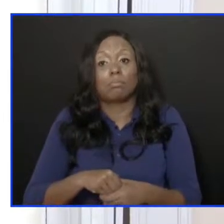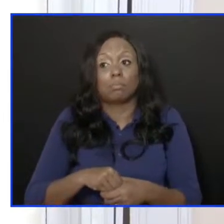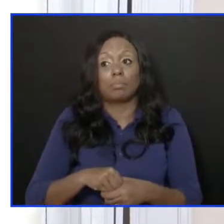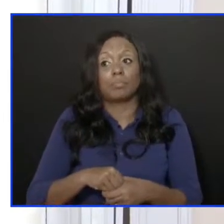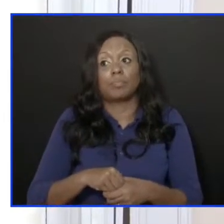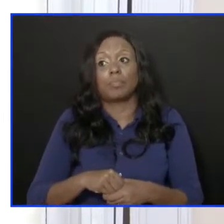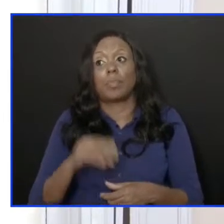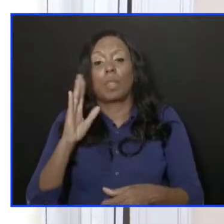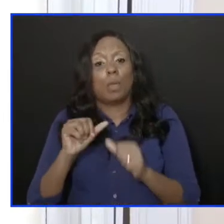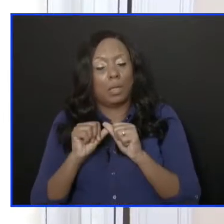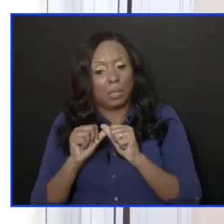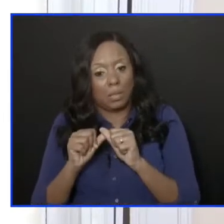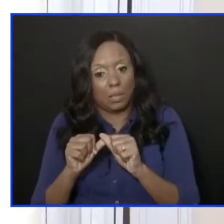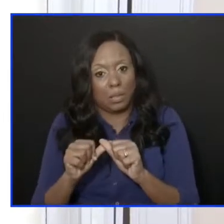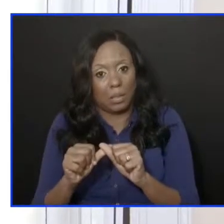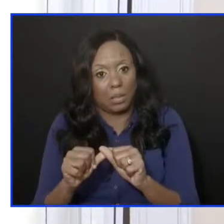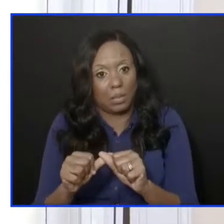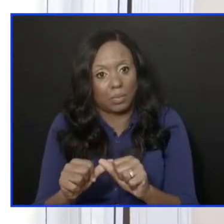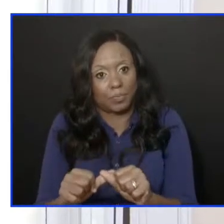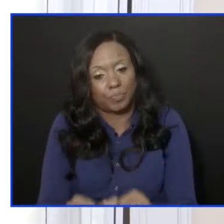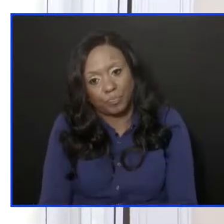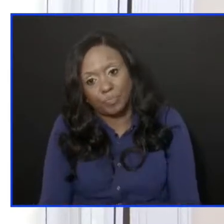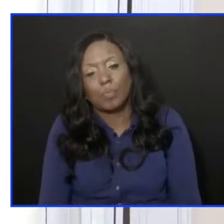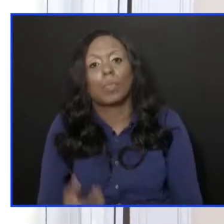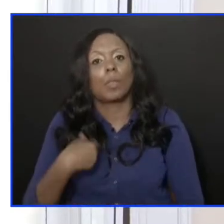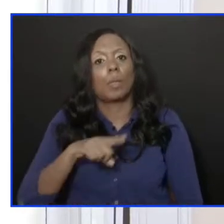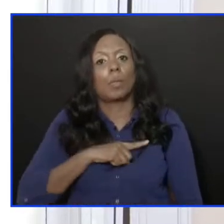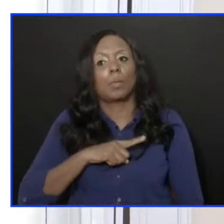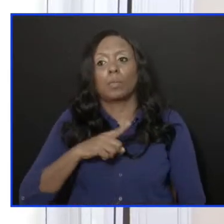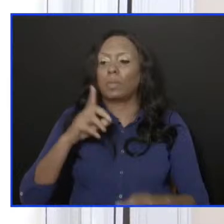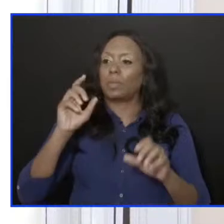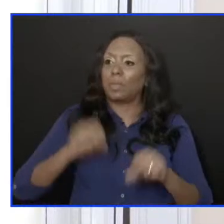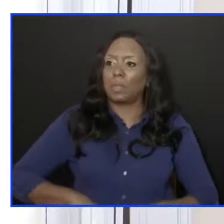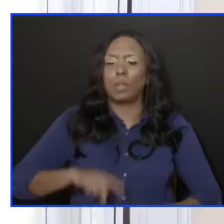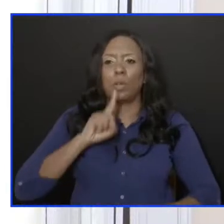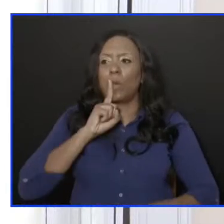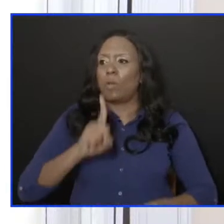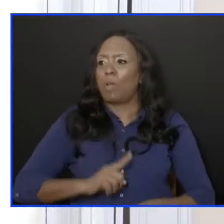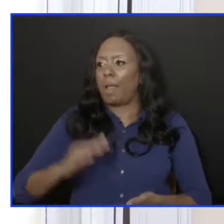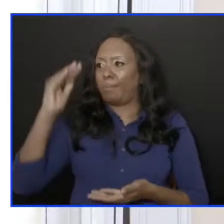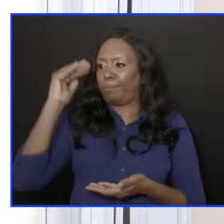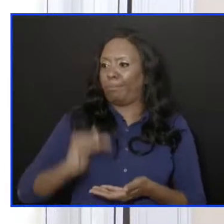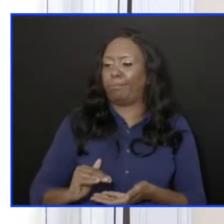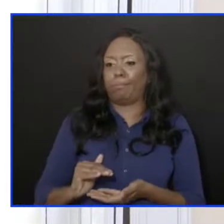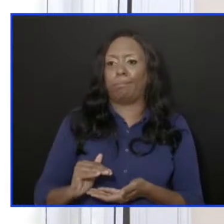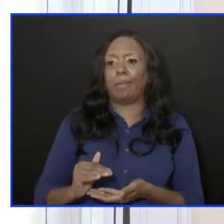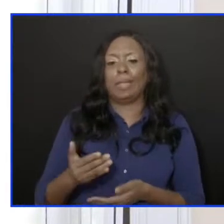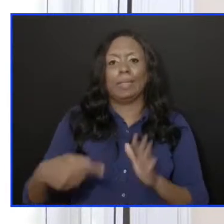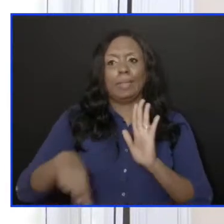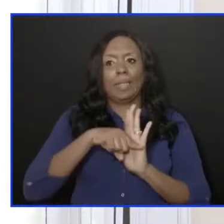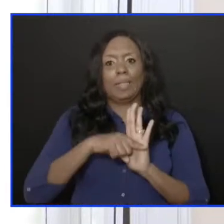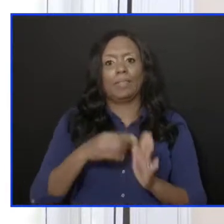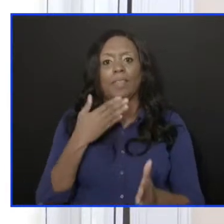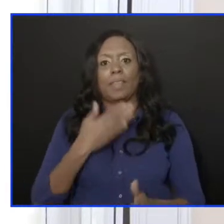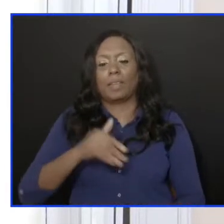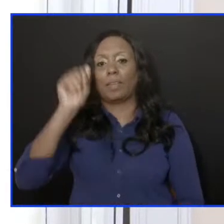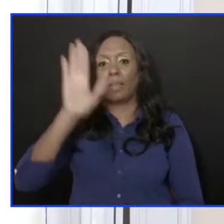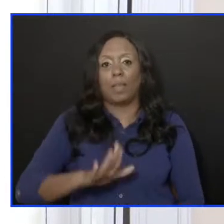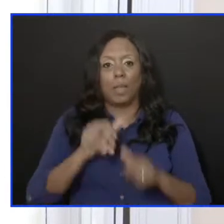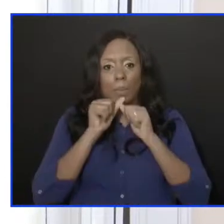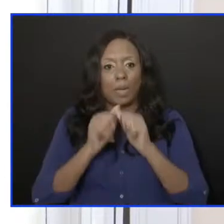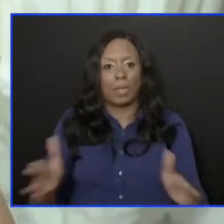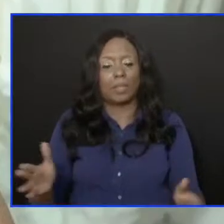continue, and I have every confidence that we can put these moments behind us at the appropriate time. Thank you. God